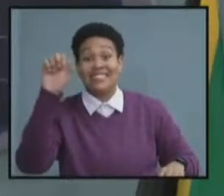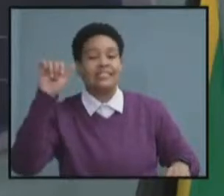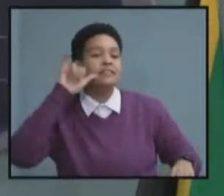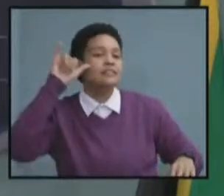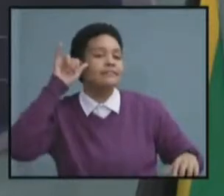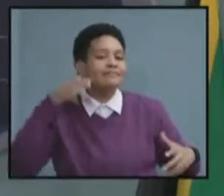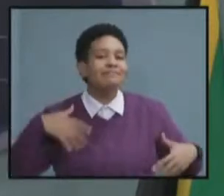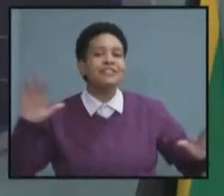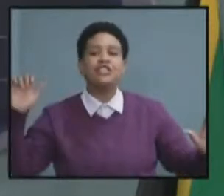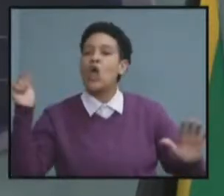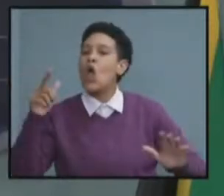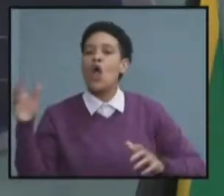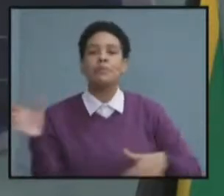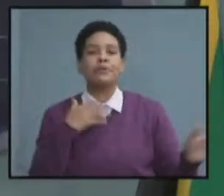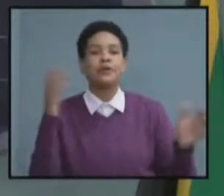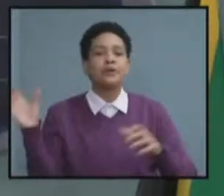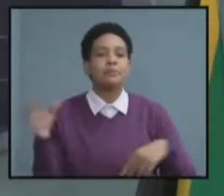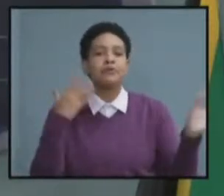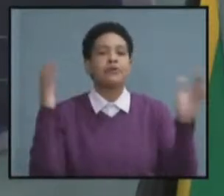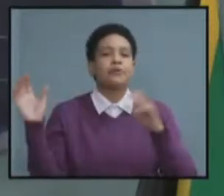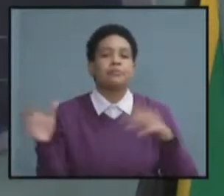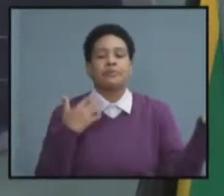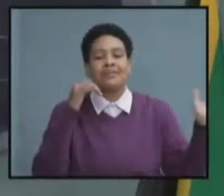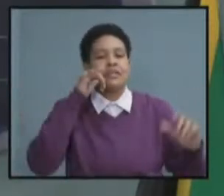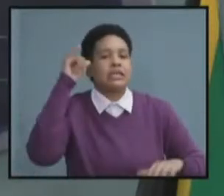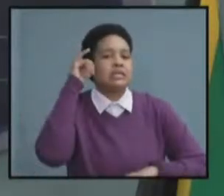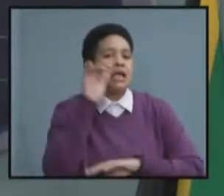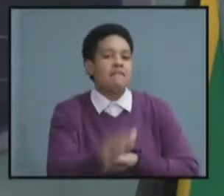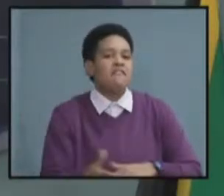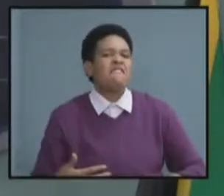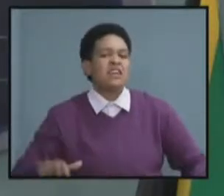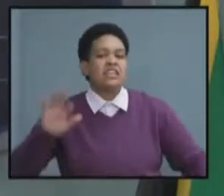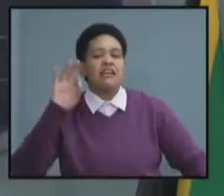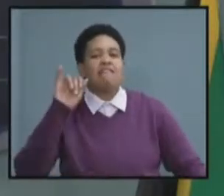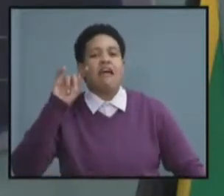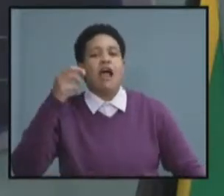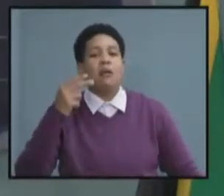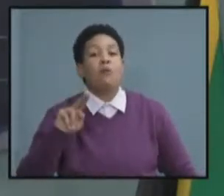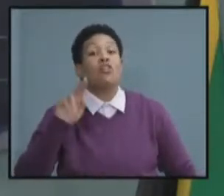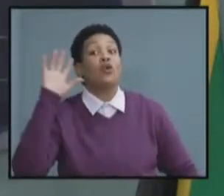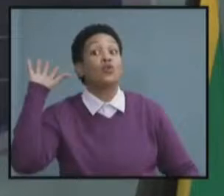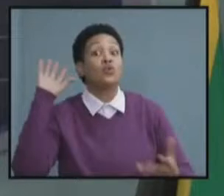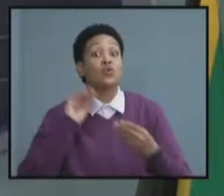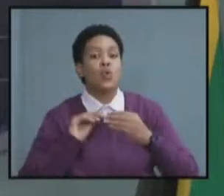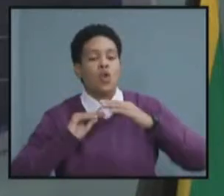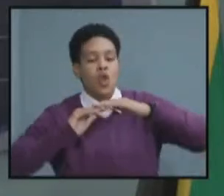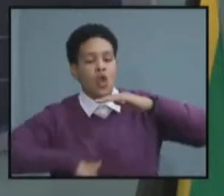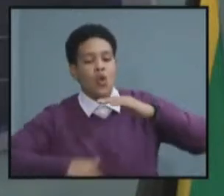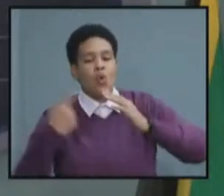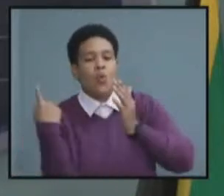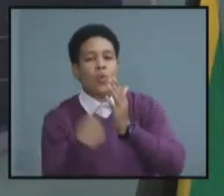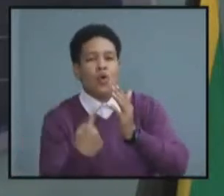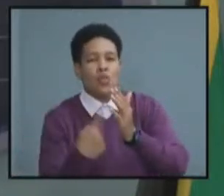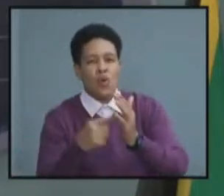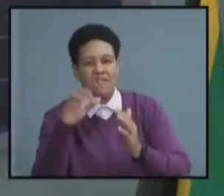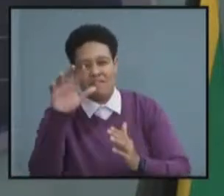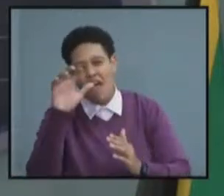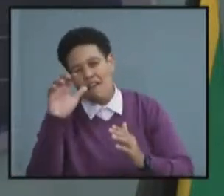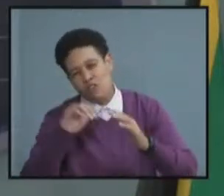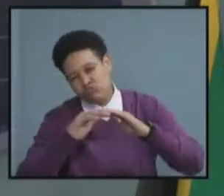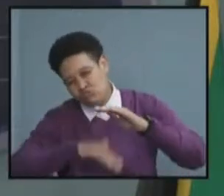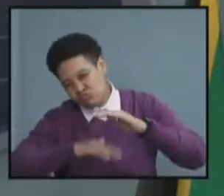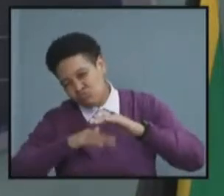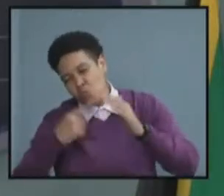yesterday afternoon at the Falmouth Pier. This brings to just under 1,500 Jamaicans